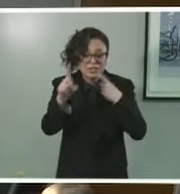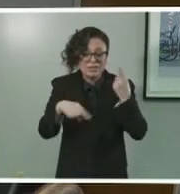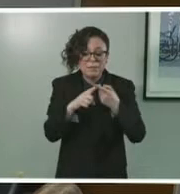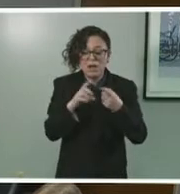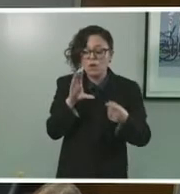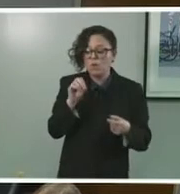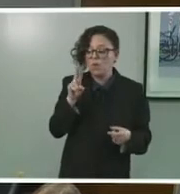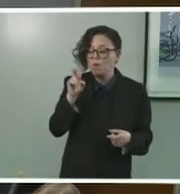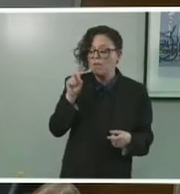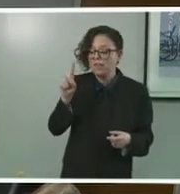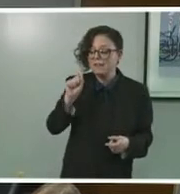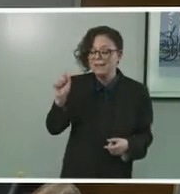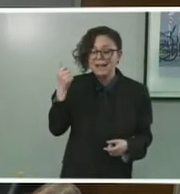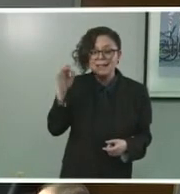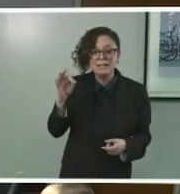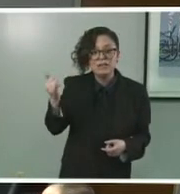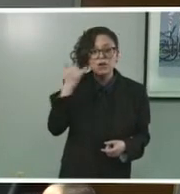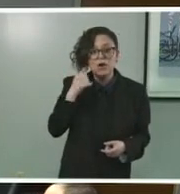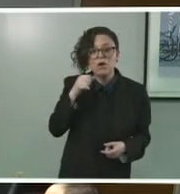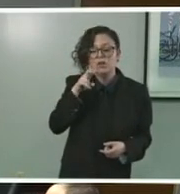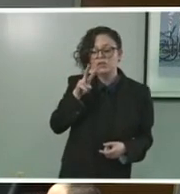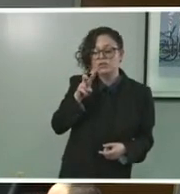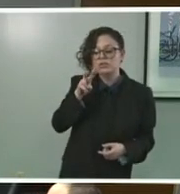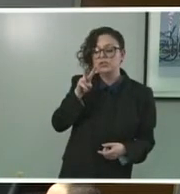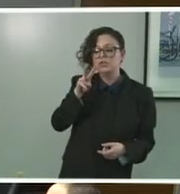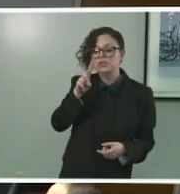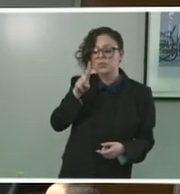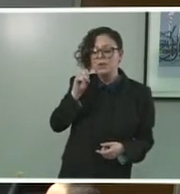our hotline at